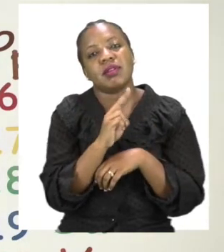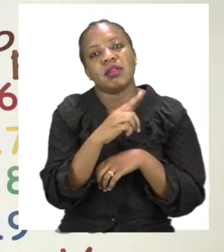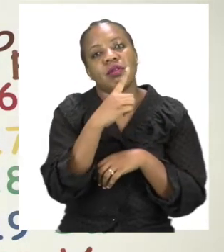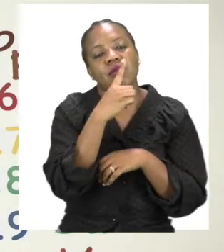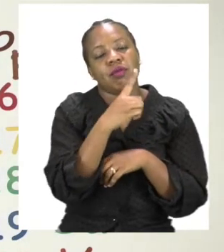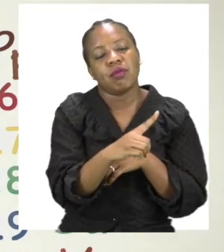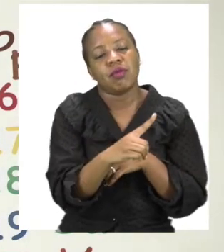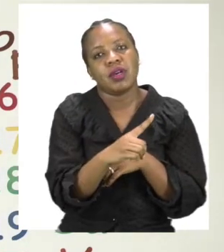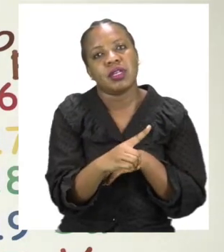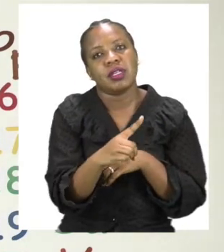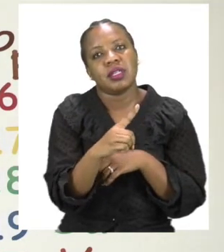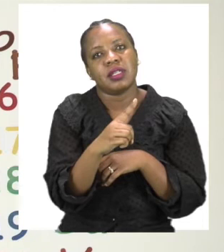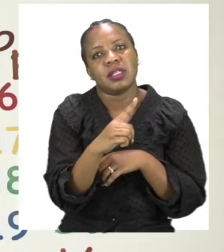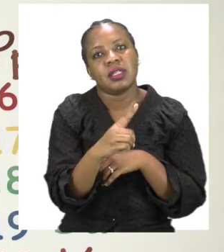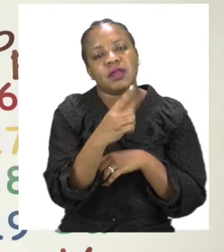156.